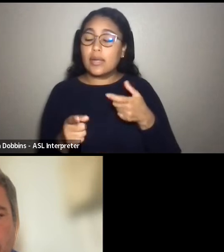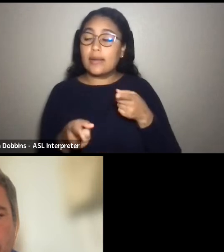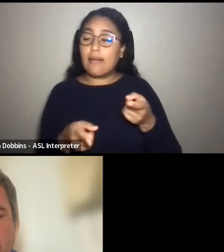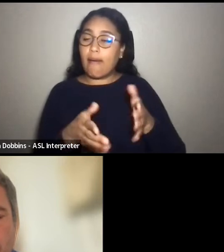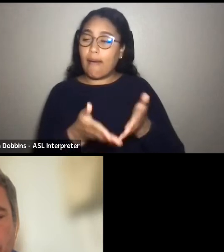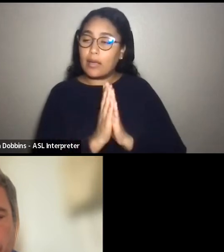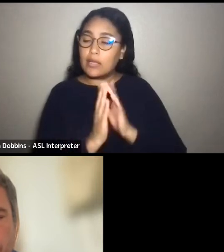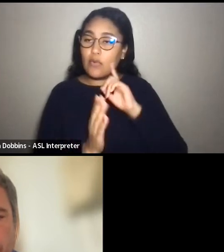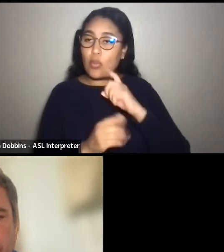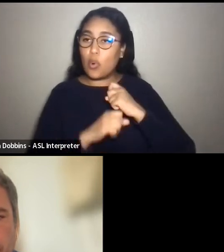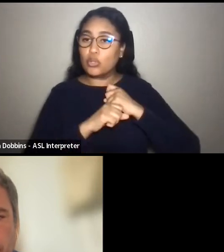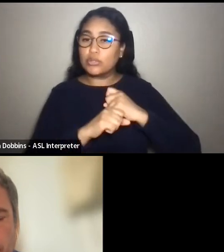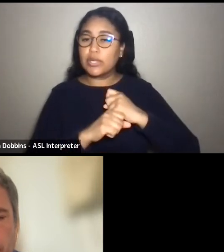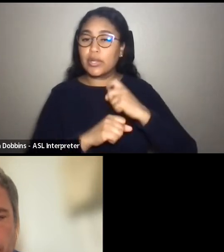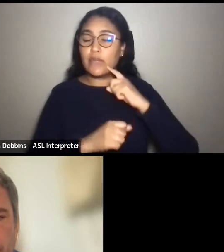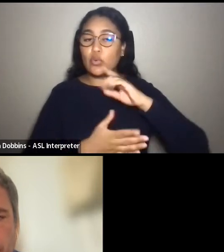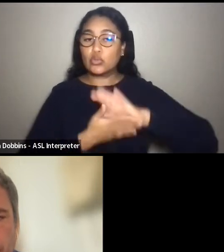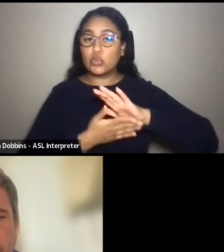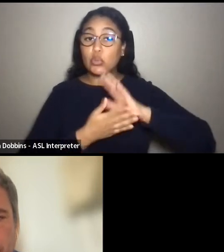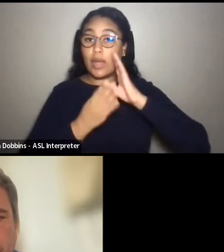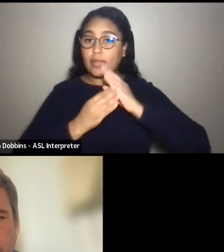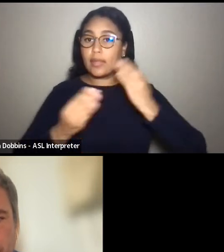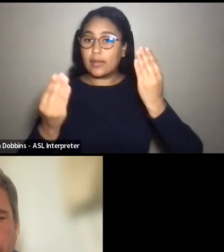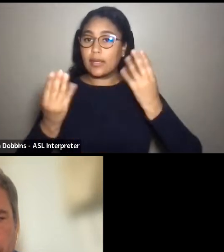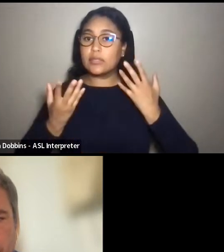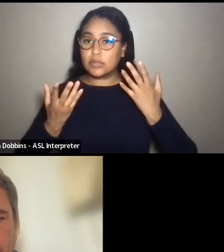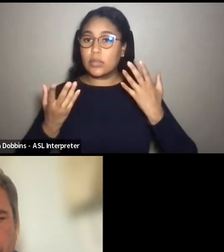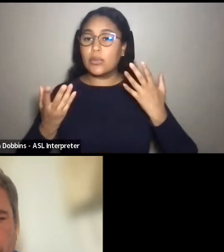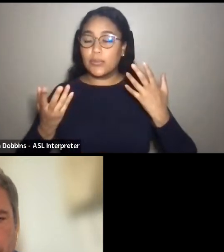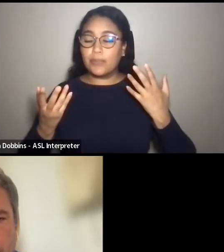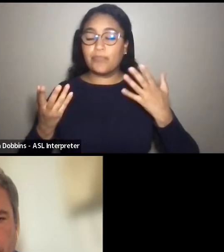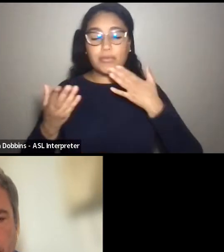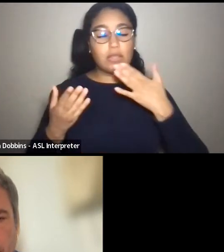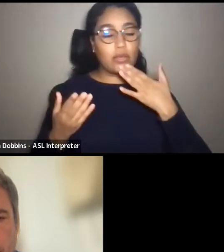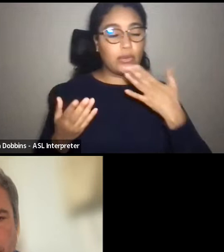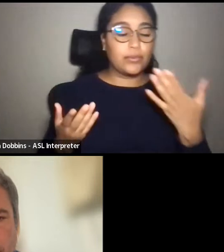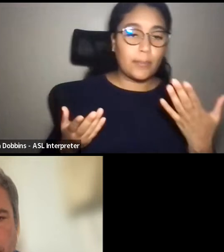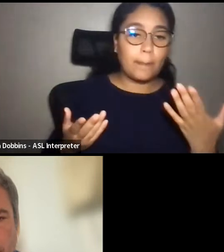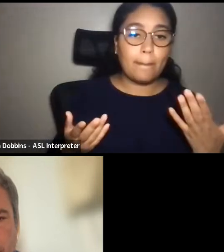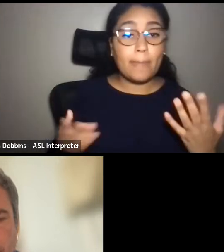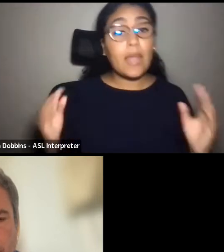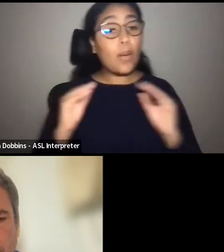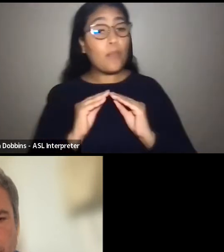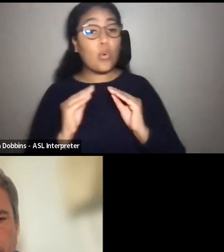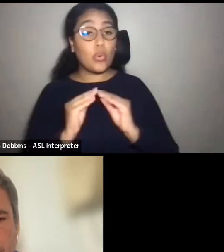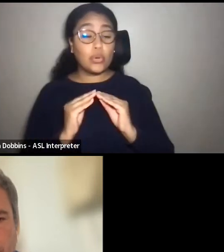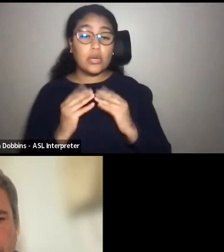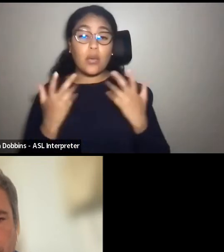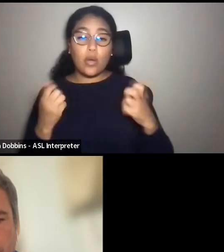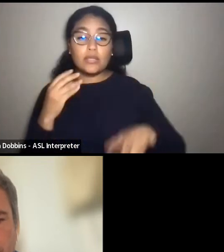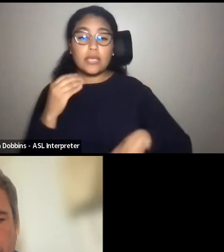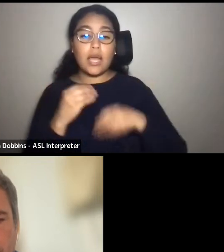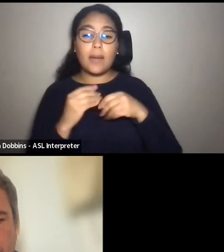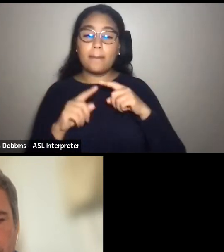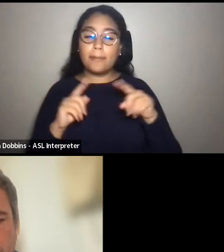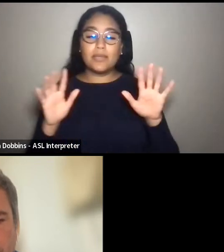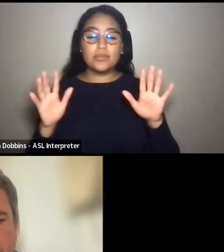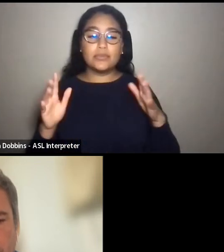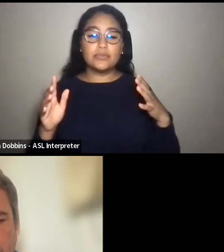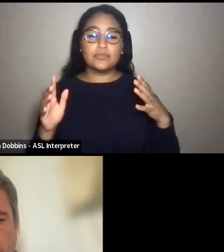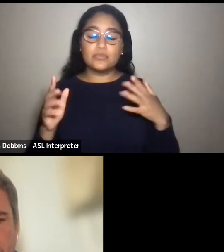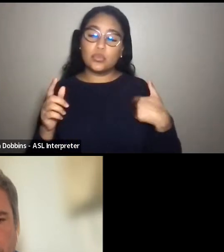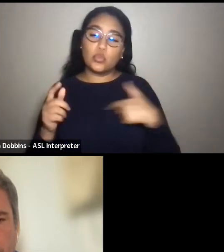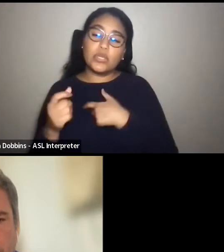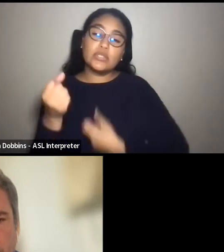for more security and informing us that he's done that. And I have a lot more to say, but we stand with